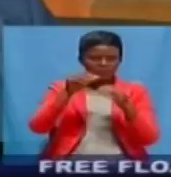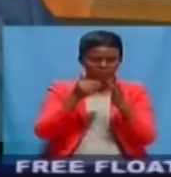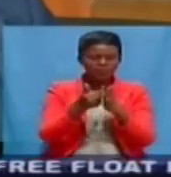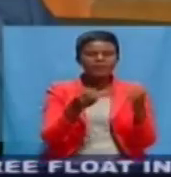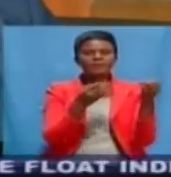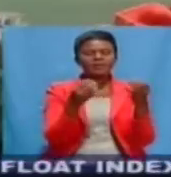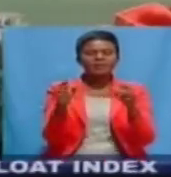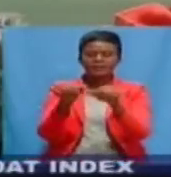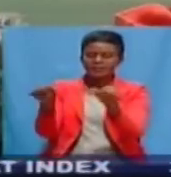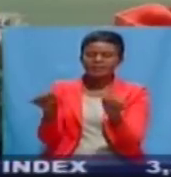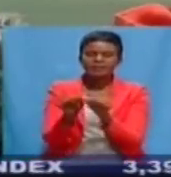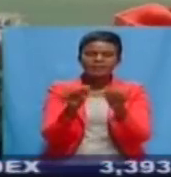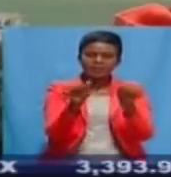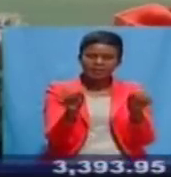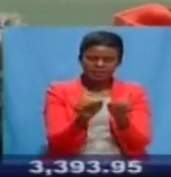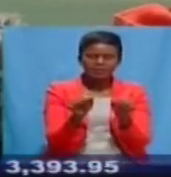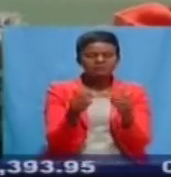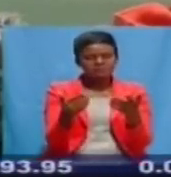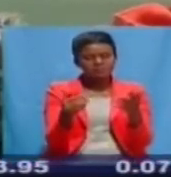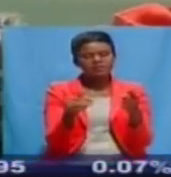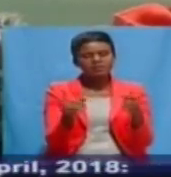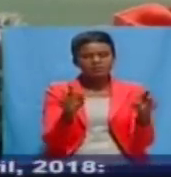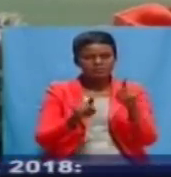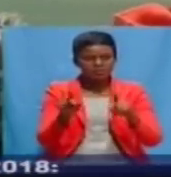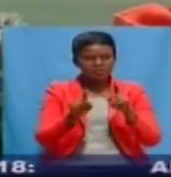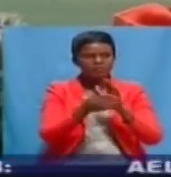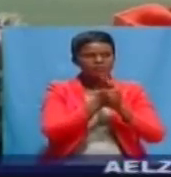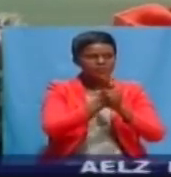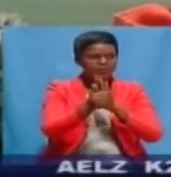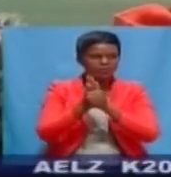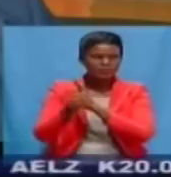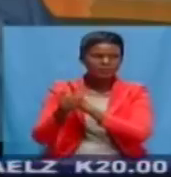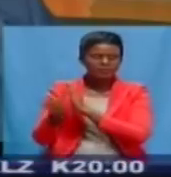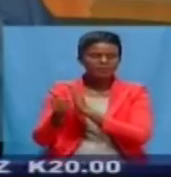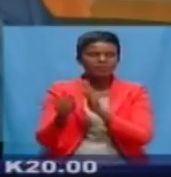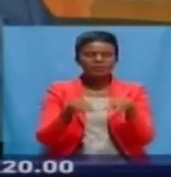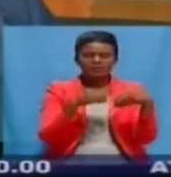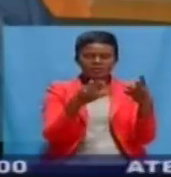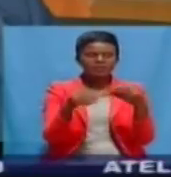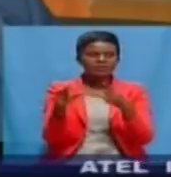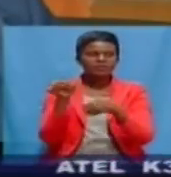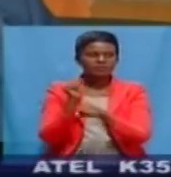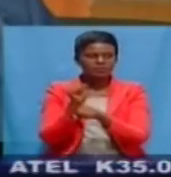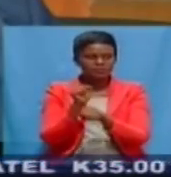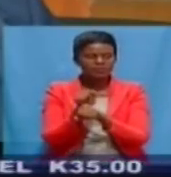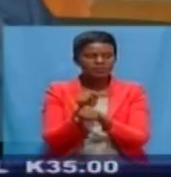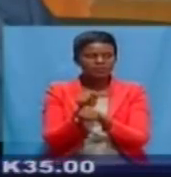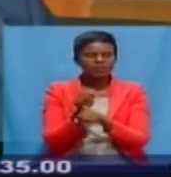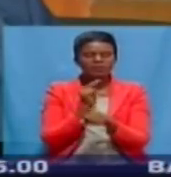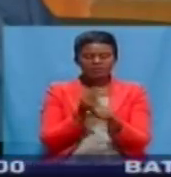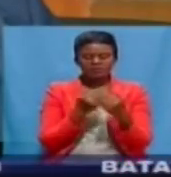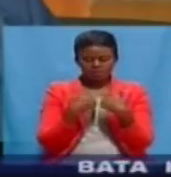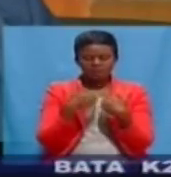of those areas you find non-skilled labor. So when you're creating employment for non-skilled labor, you're looking at a special